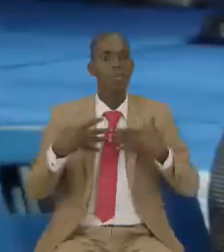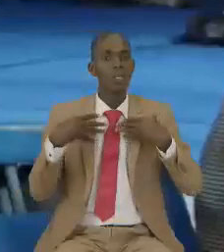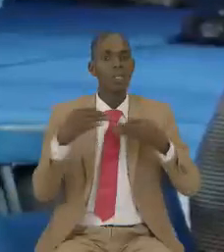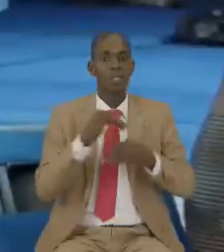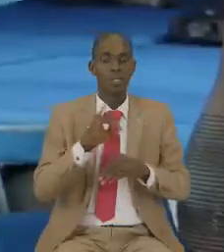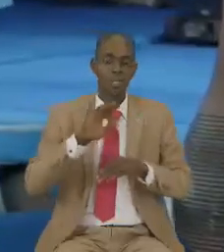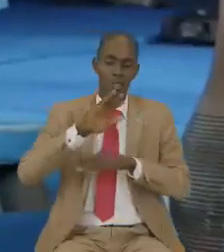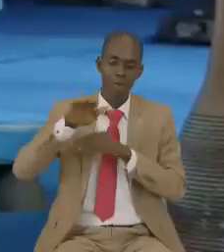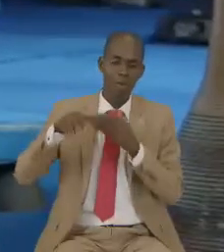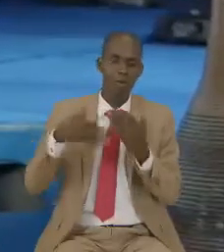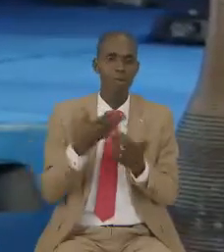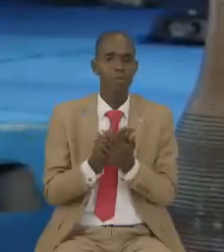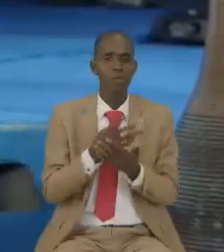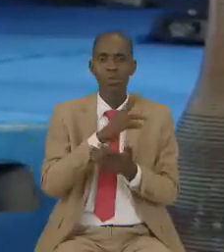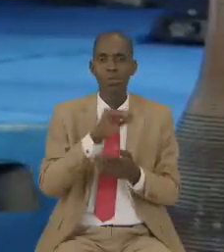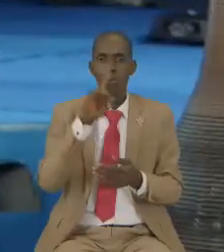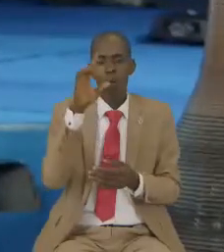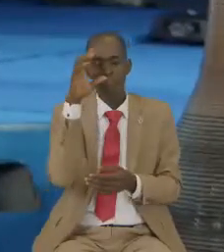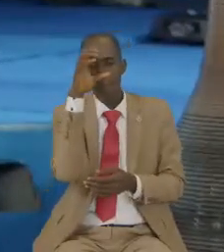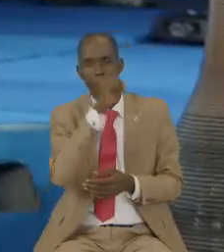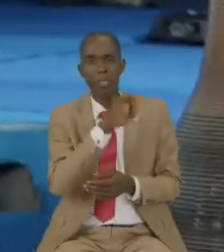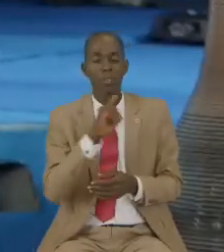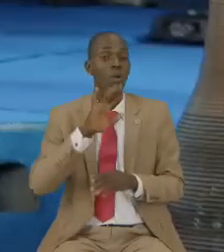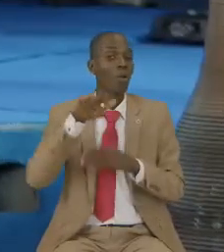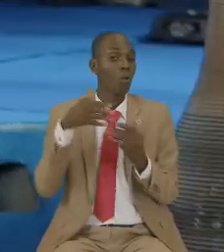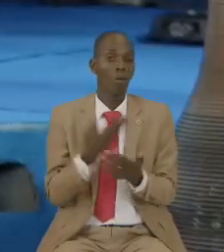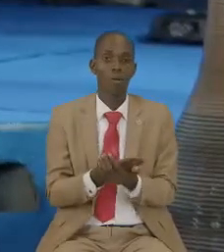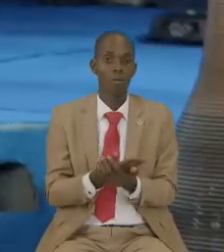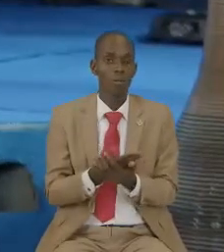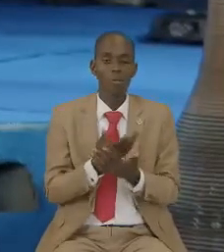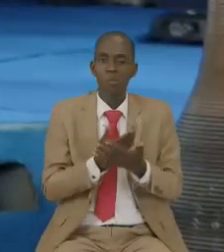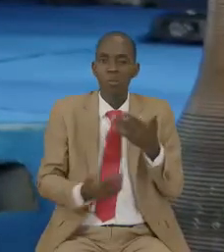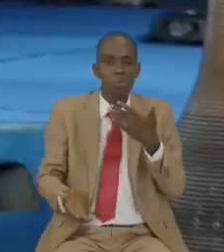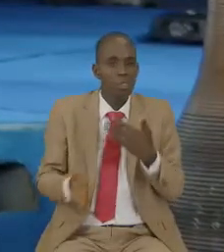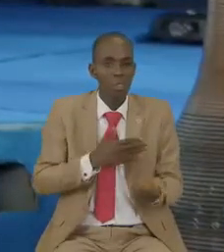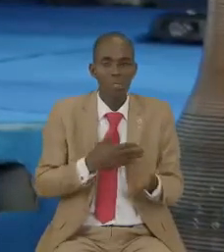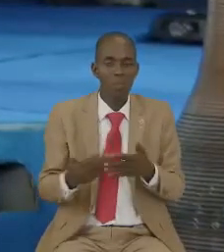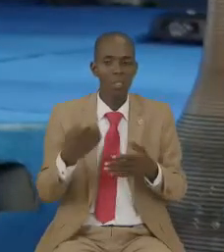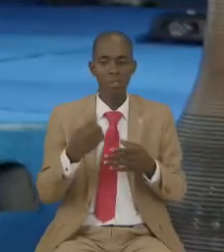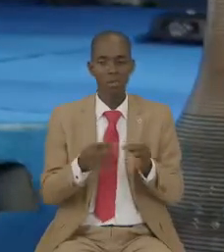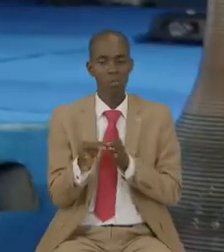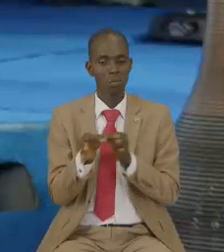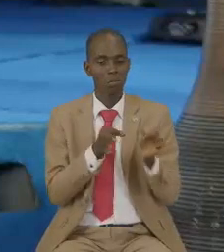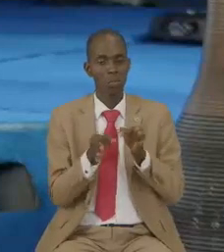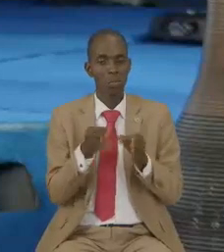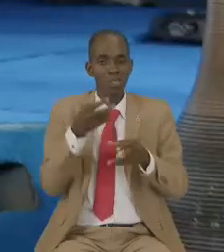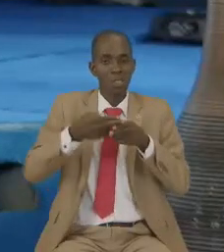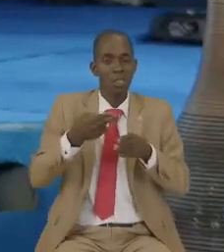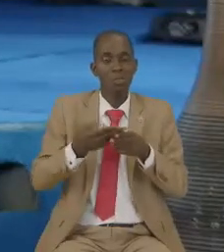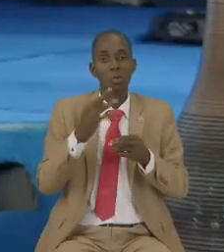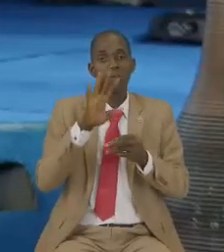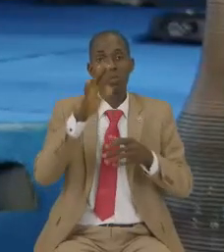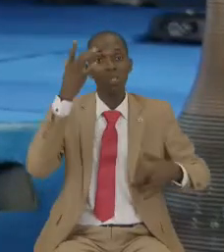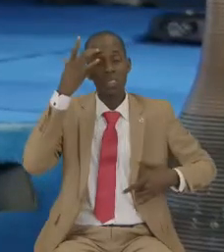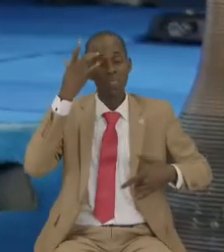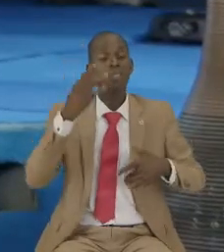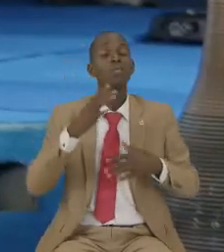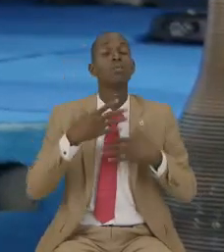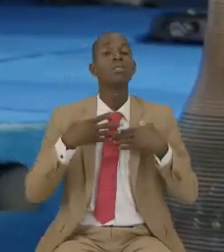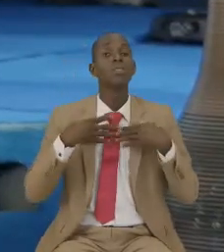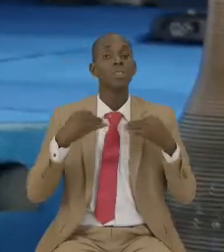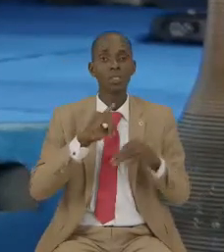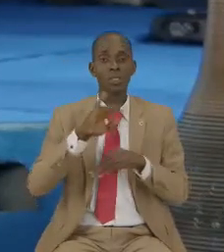healing all, no exception, all. Whatever the description of your sickness, healing all. And